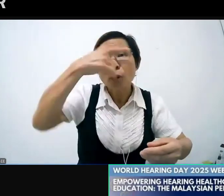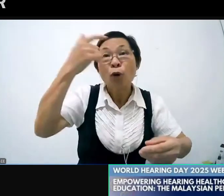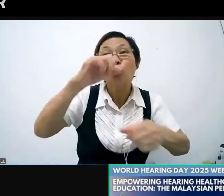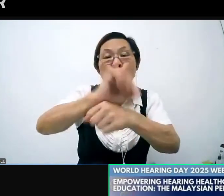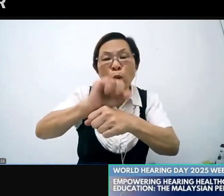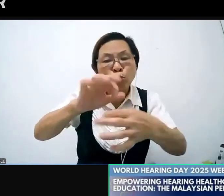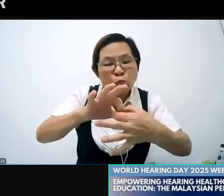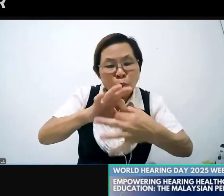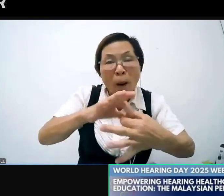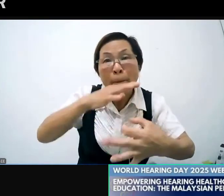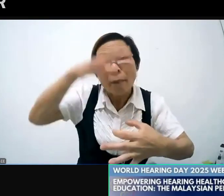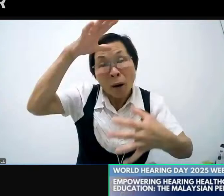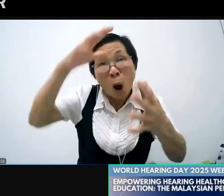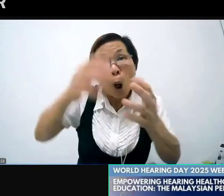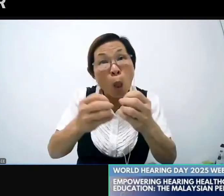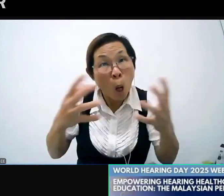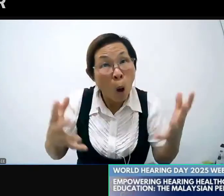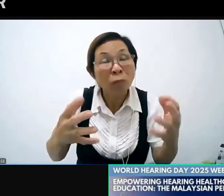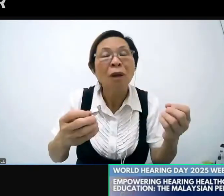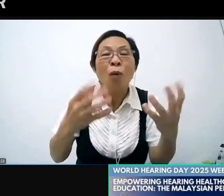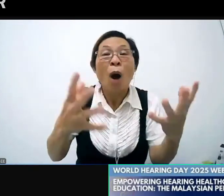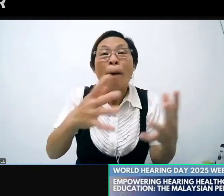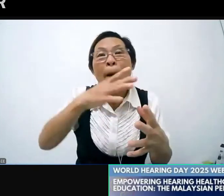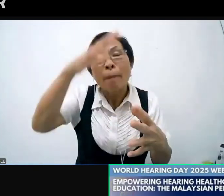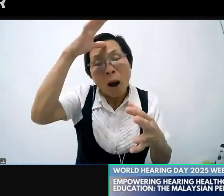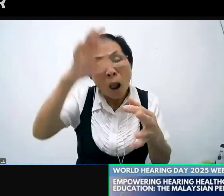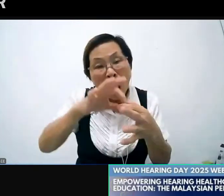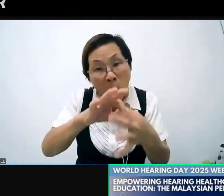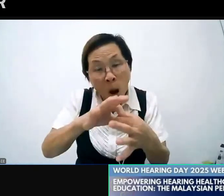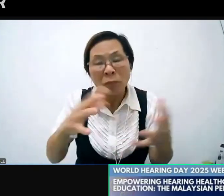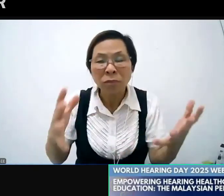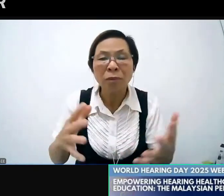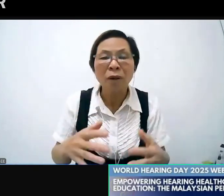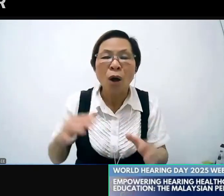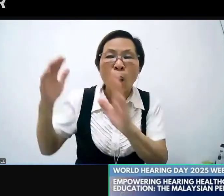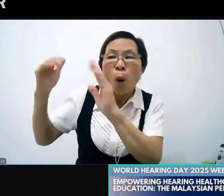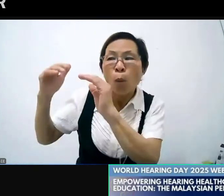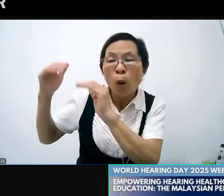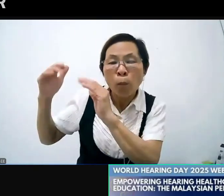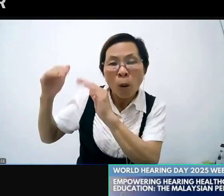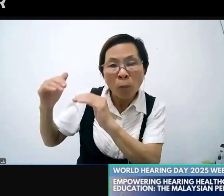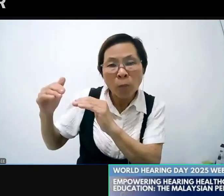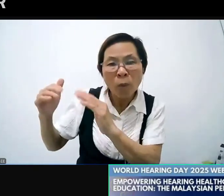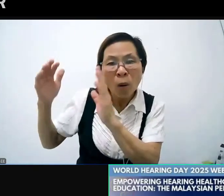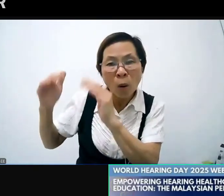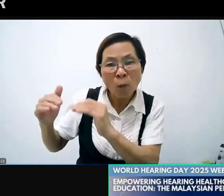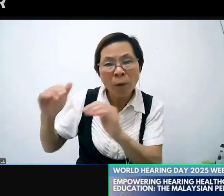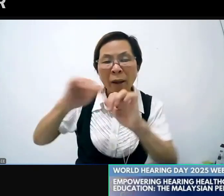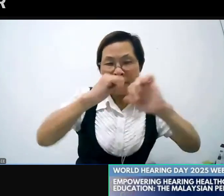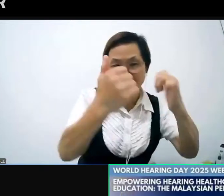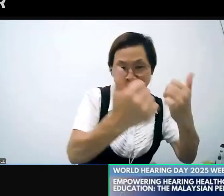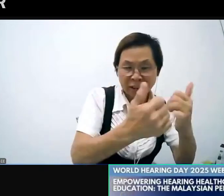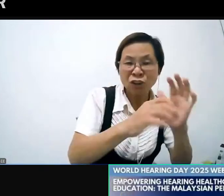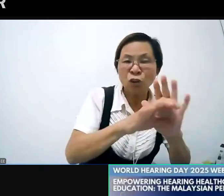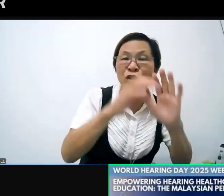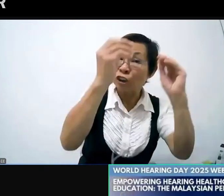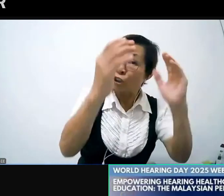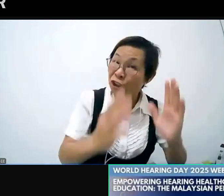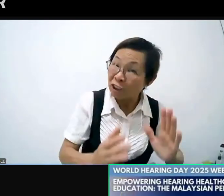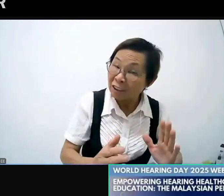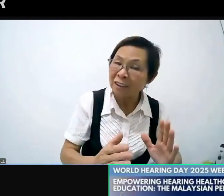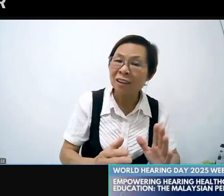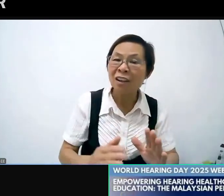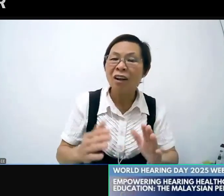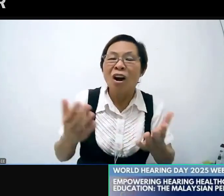lot, and hopefully we can give other agencies like teachers